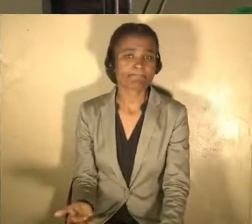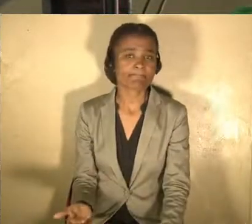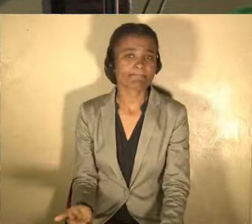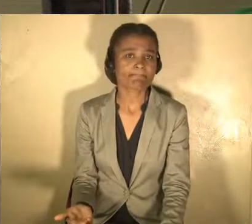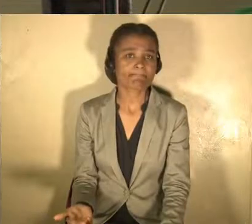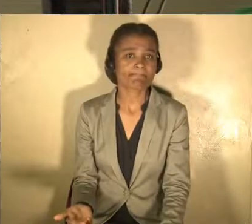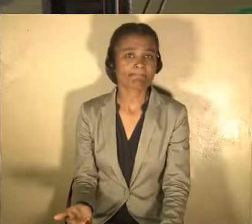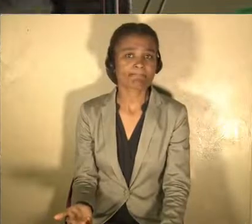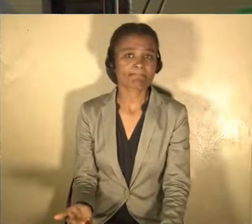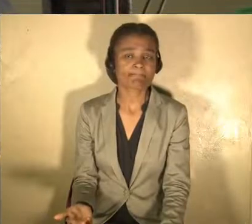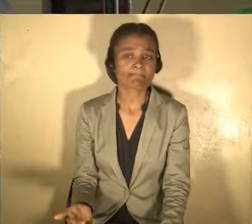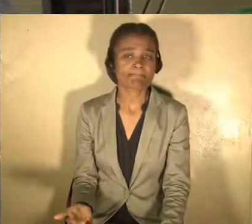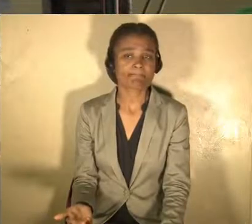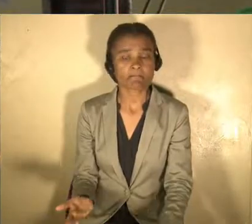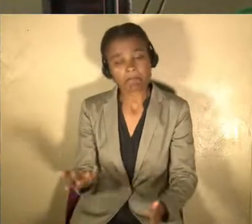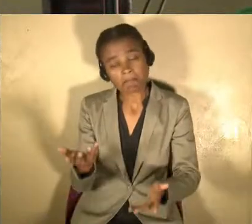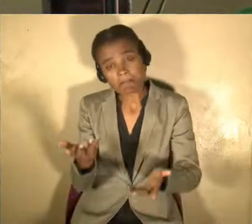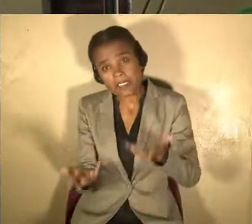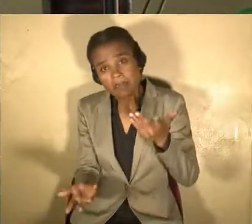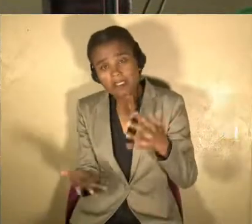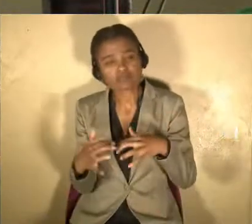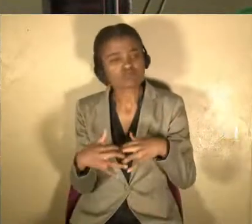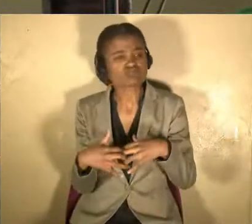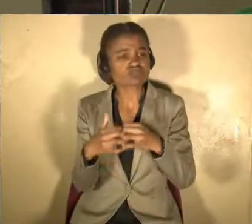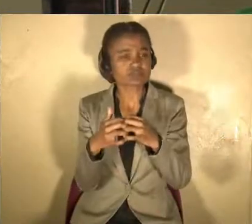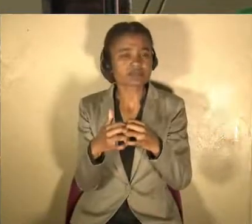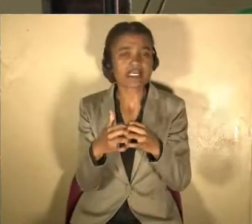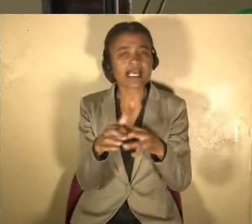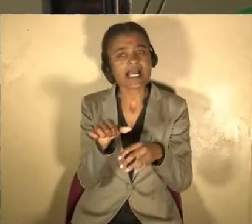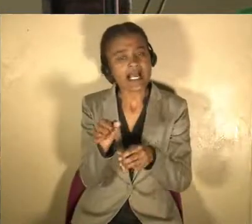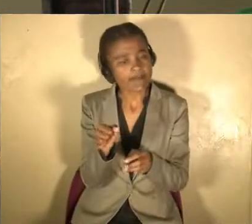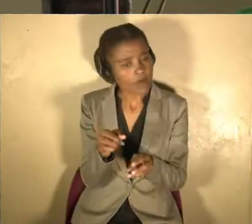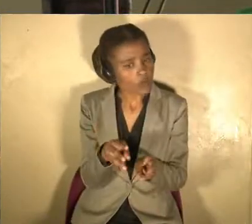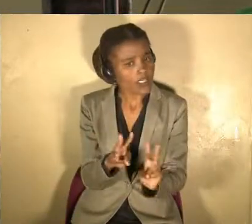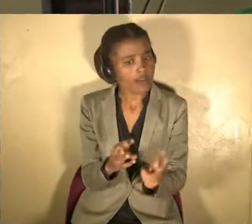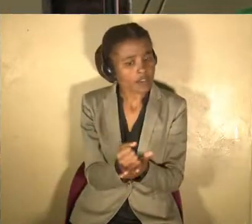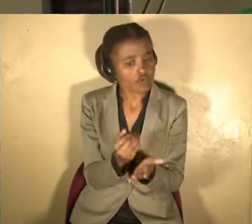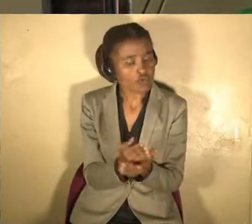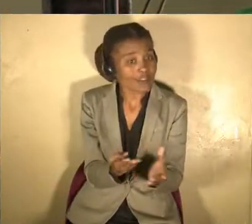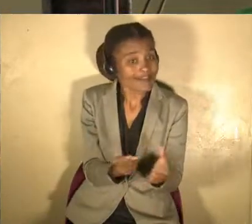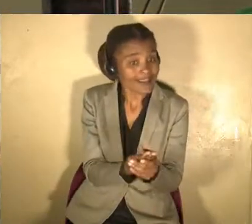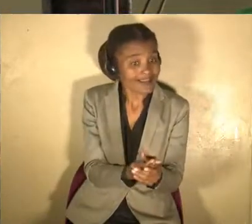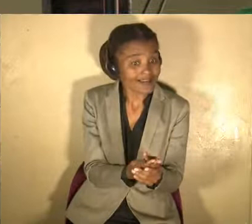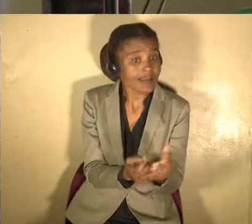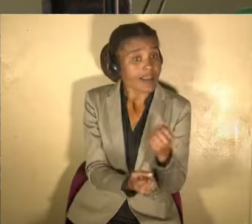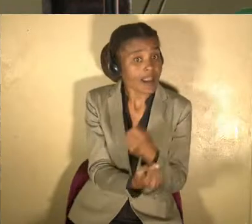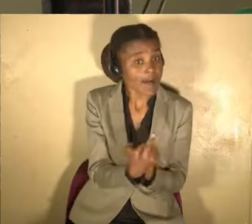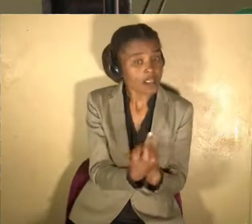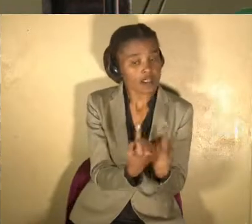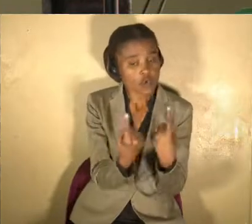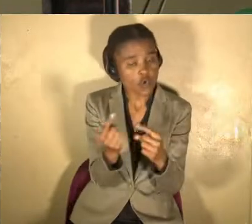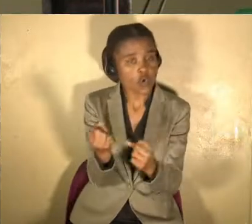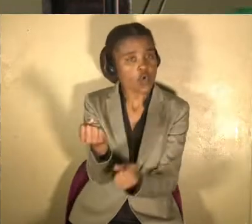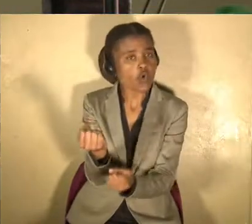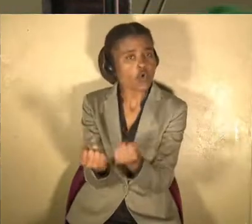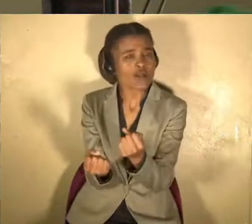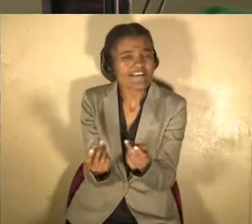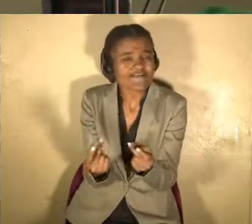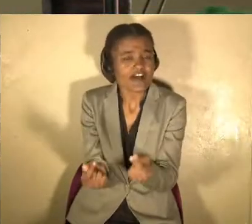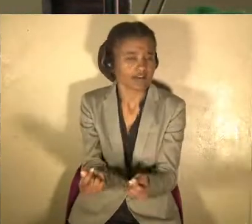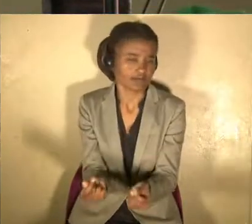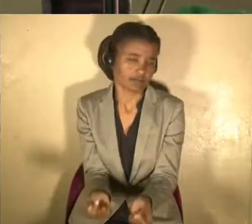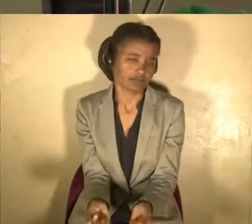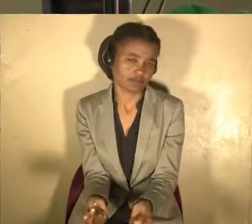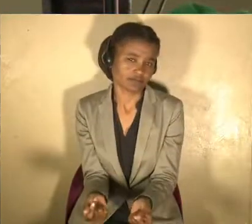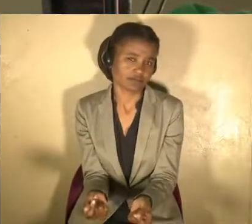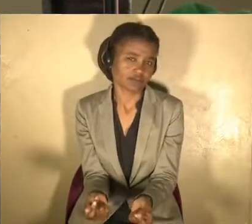Can't we have another mechanism of speeding up these particular cases so that at least at the end of the